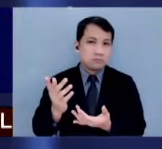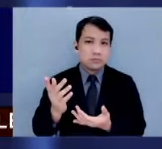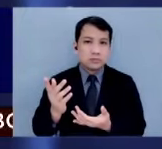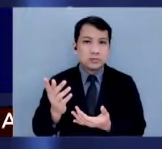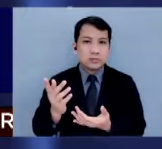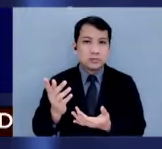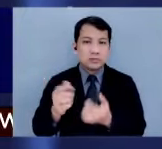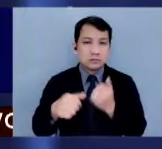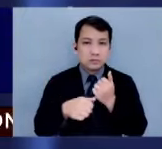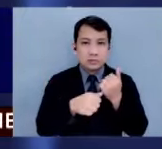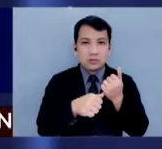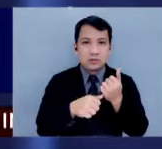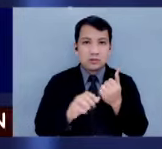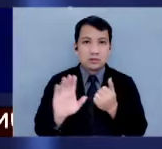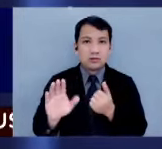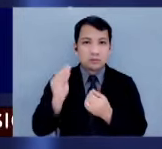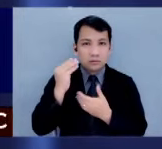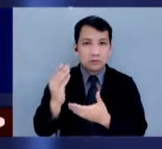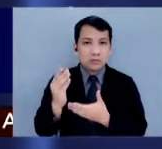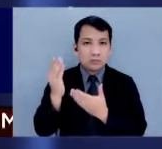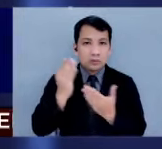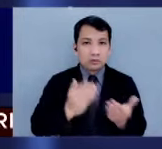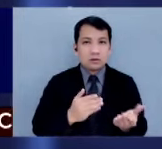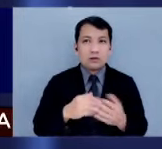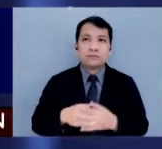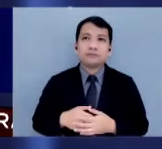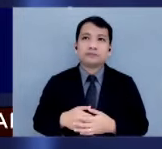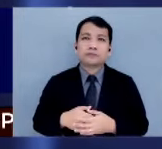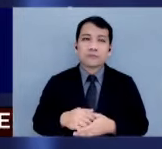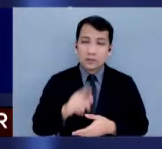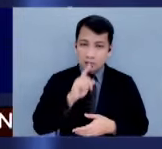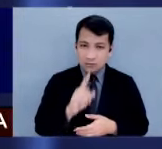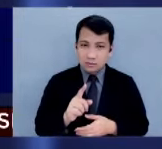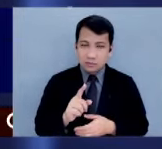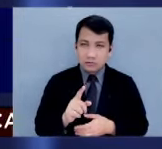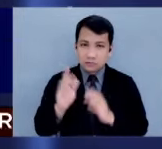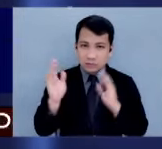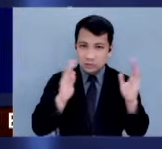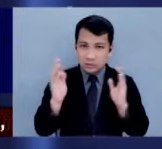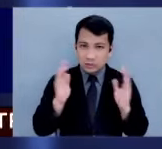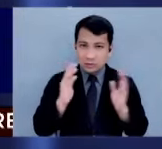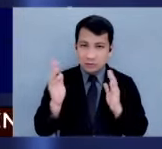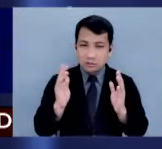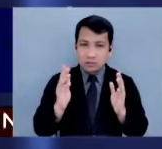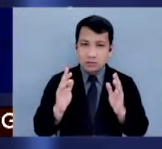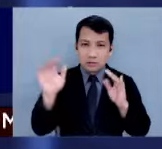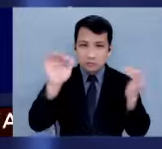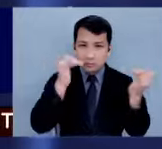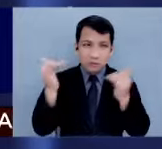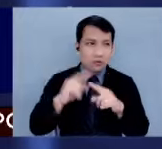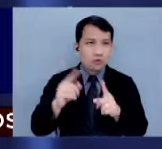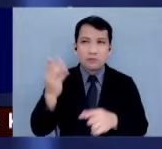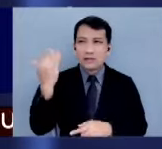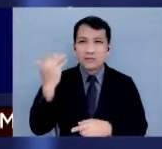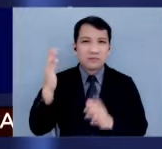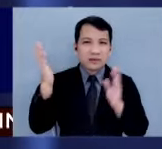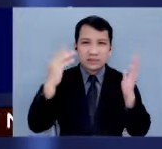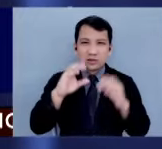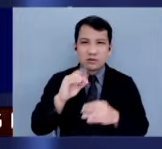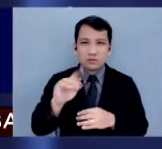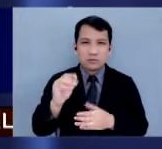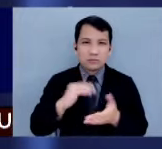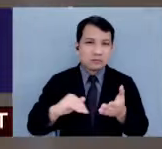assistance that they might bring. Should there be a disaster such as Yolanda or Odette once again